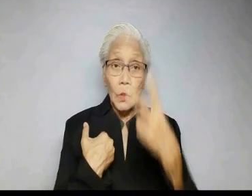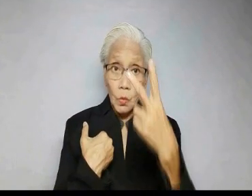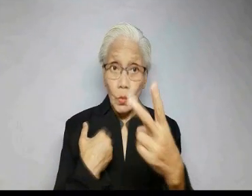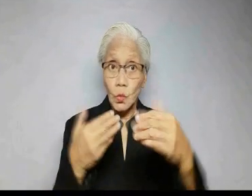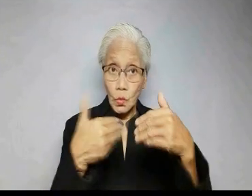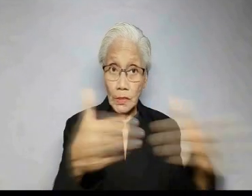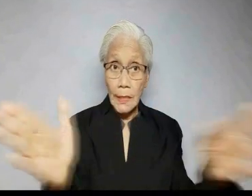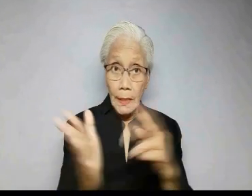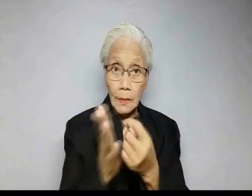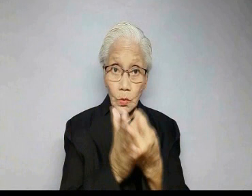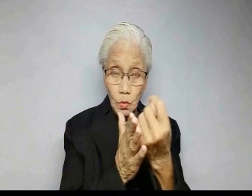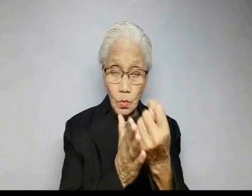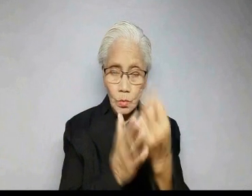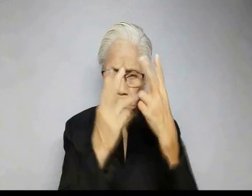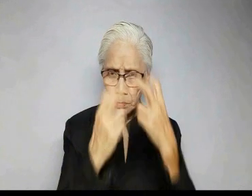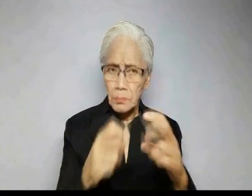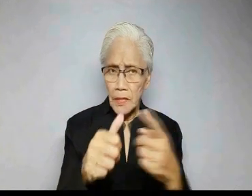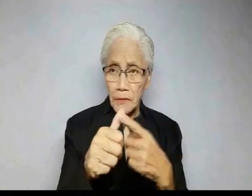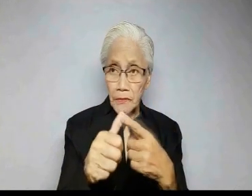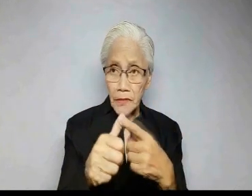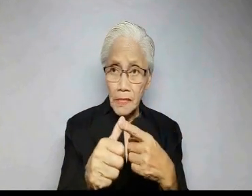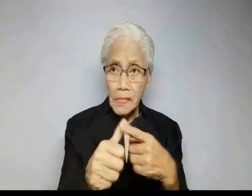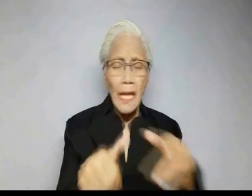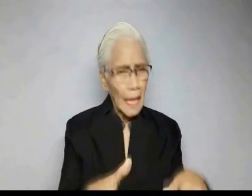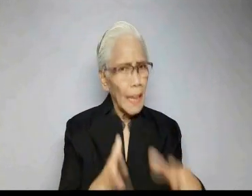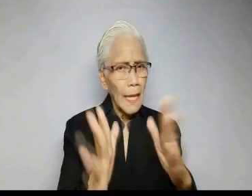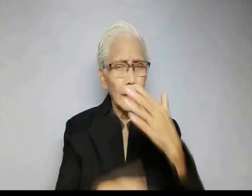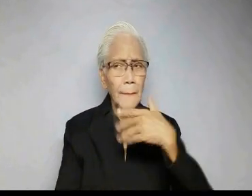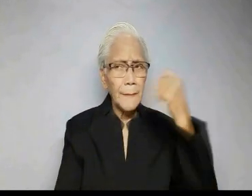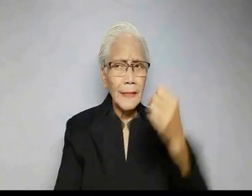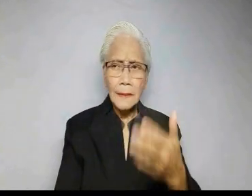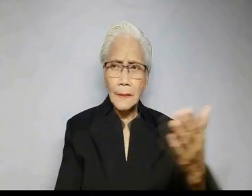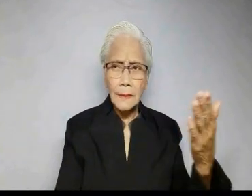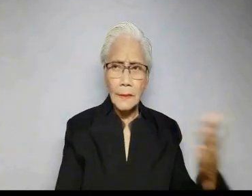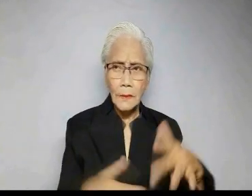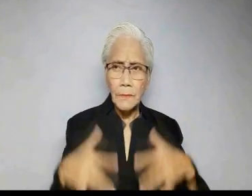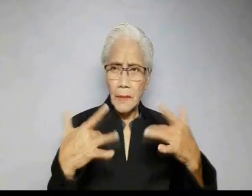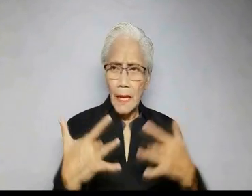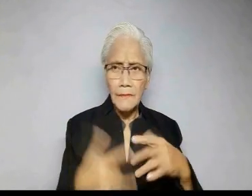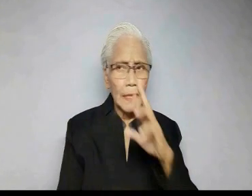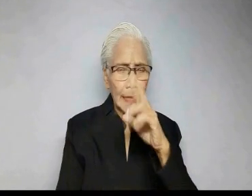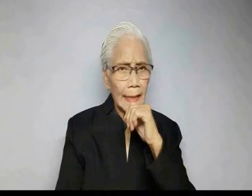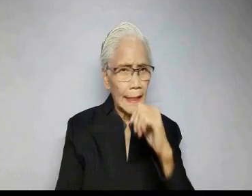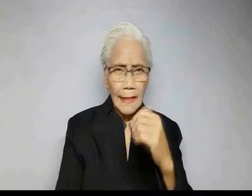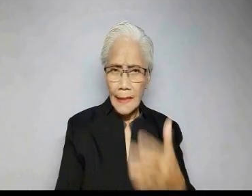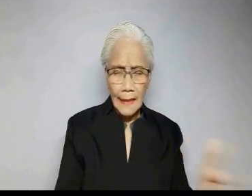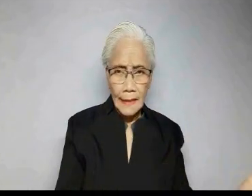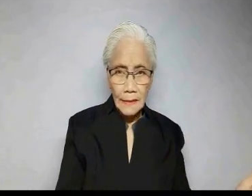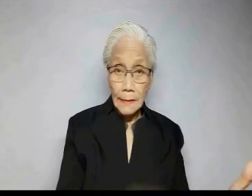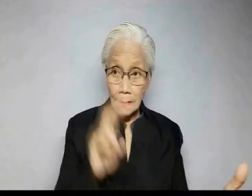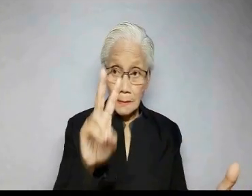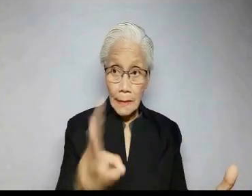truths to examine here. First, that the best things in life are not things. The second is